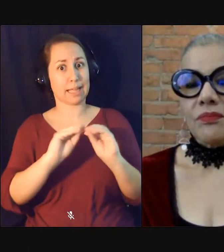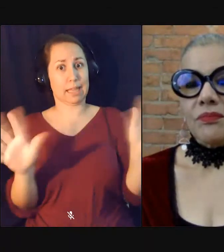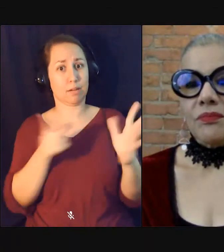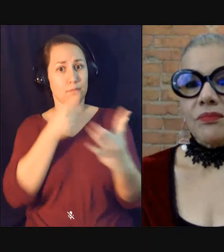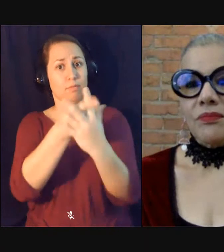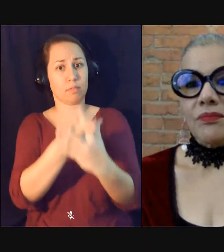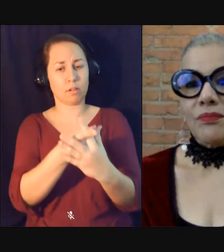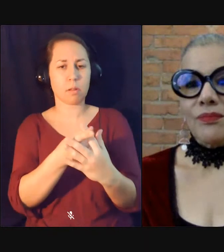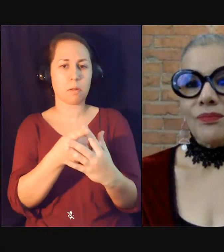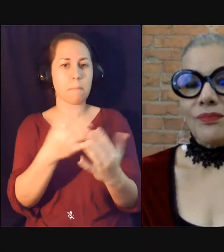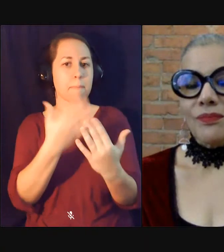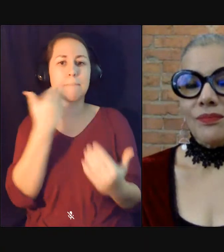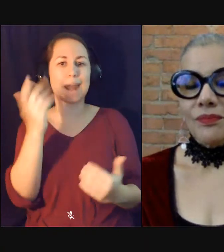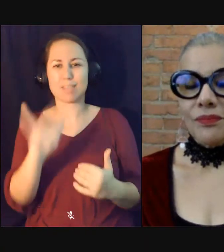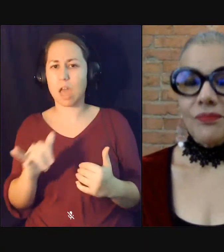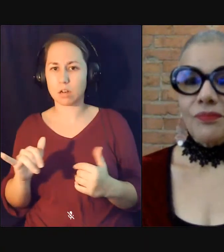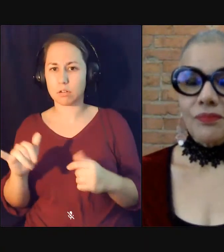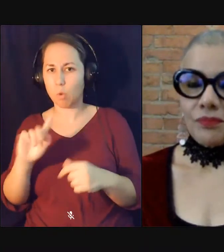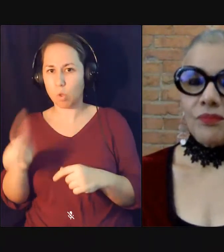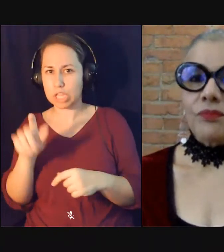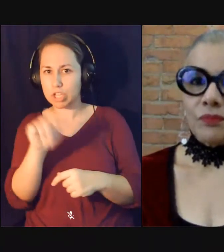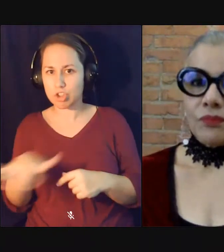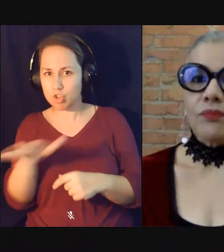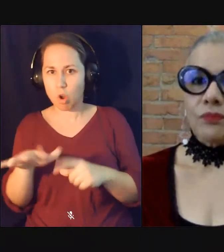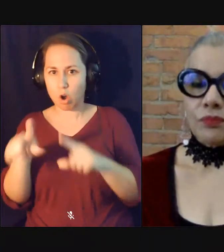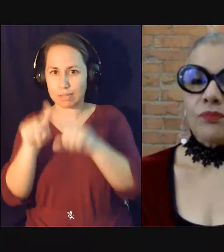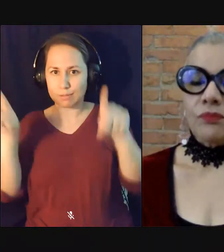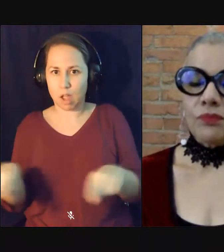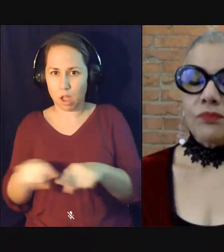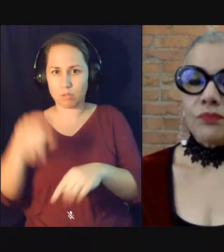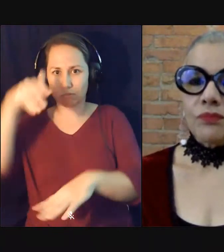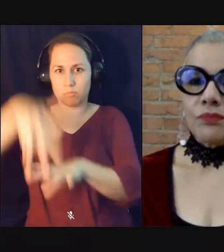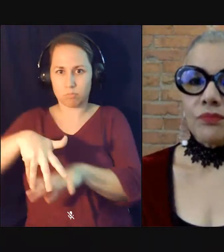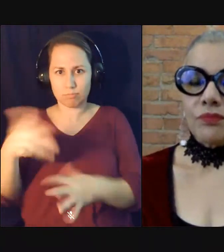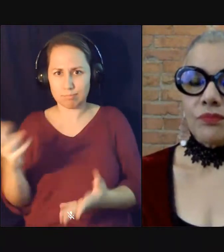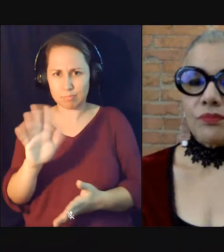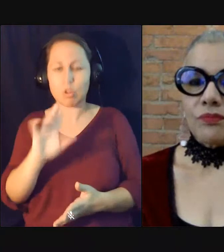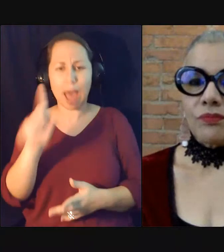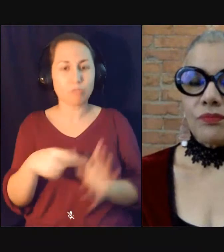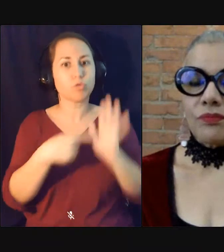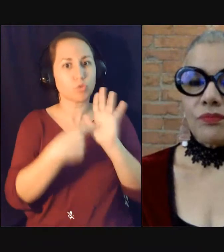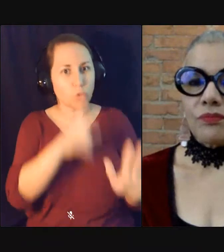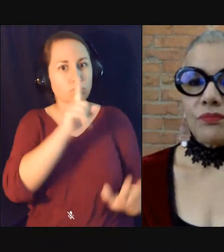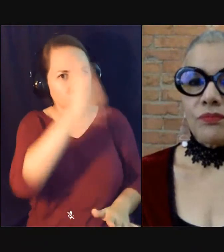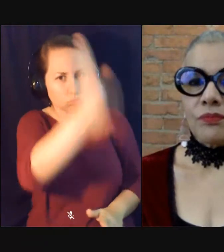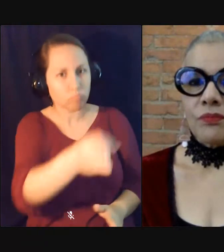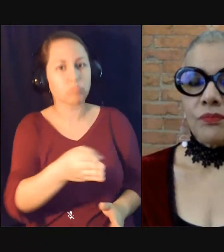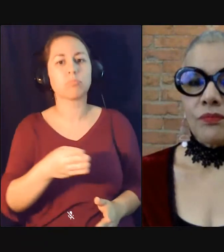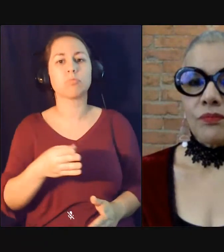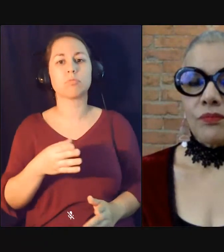sign, that racism has no home in our communities. And so I would encourage you